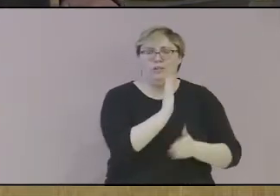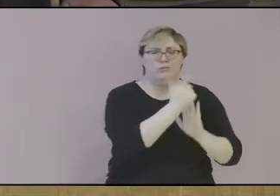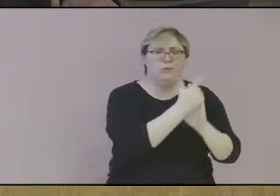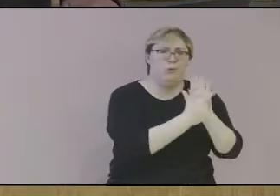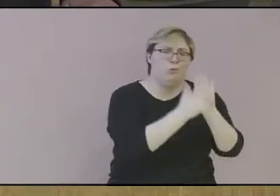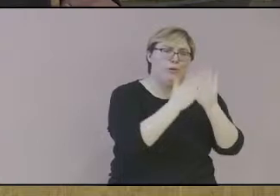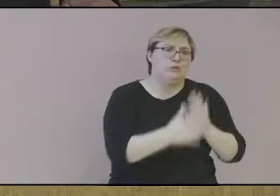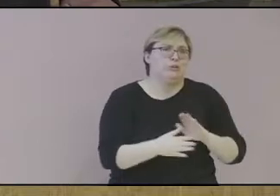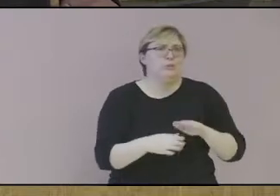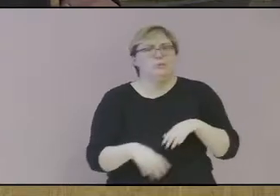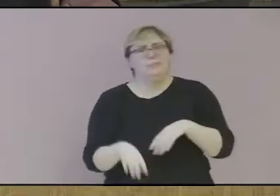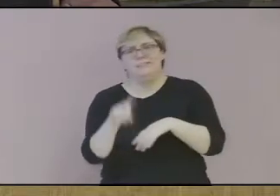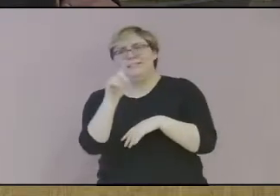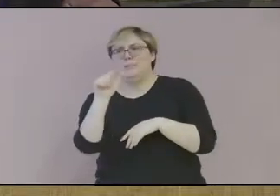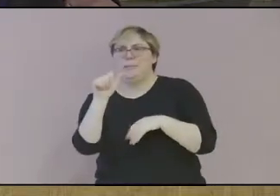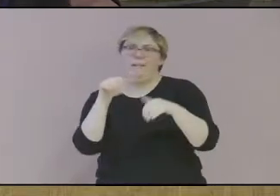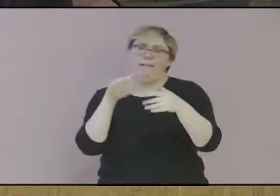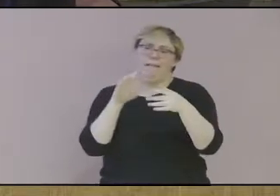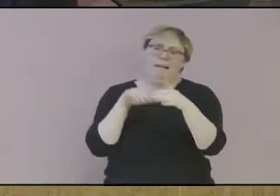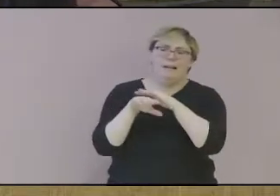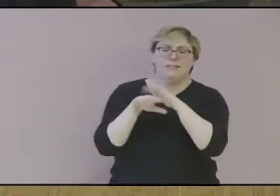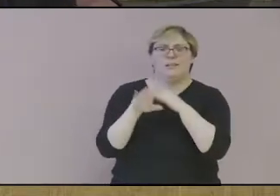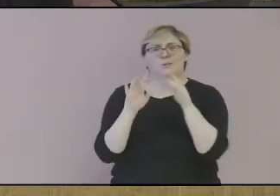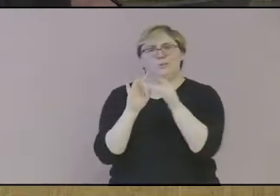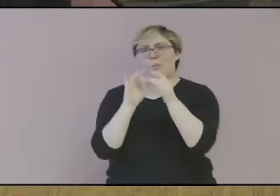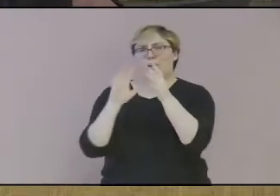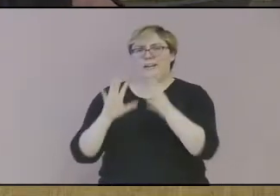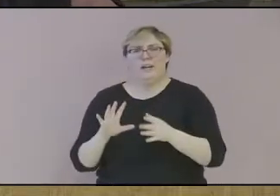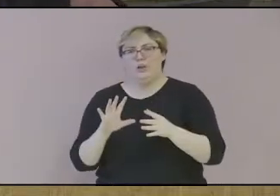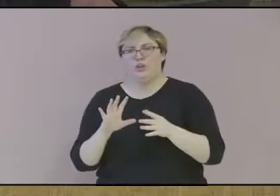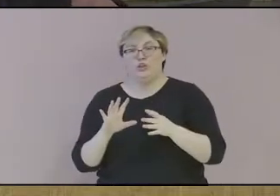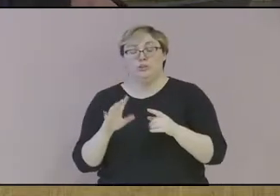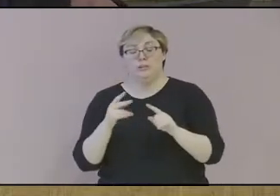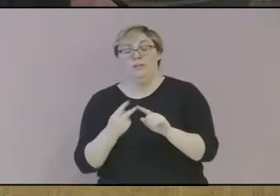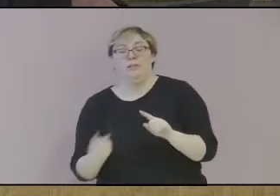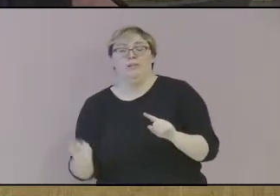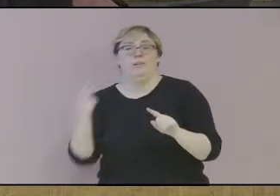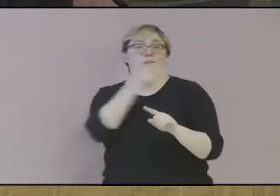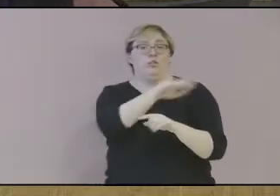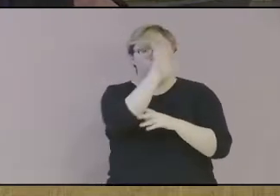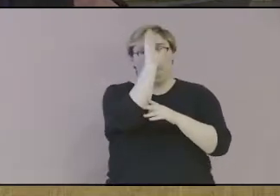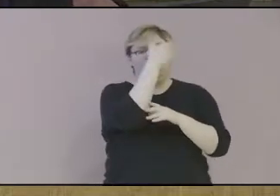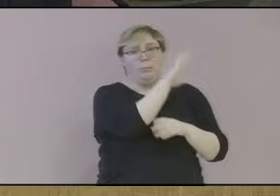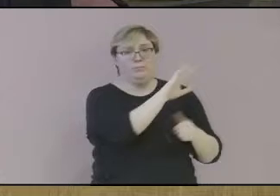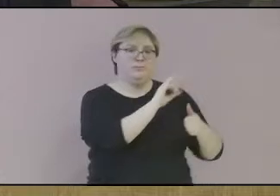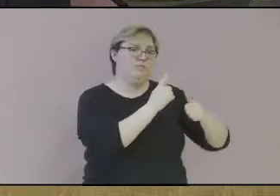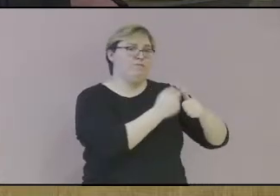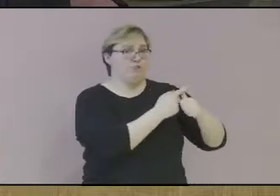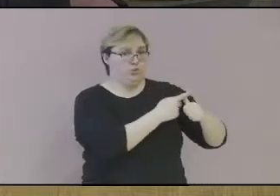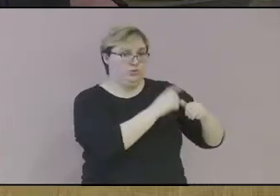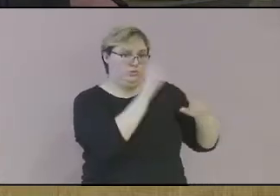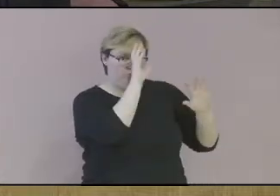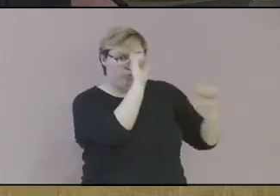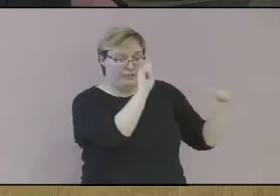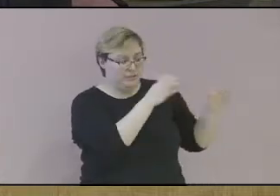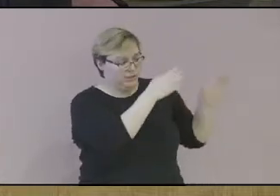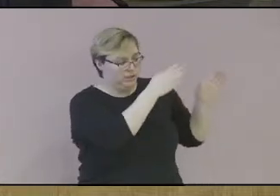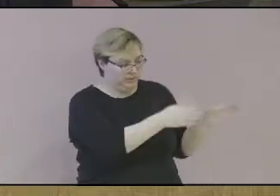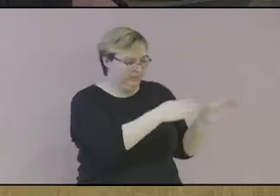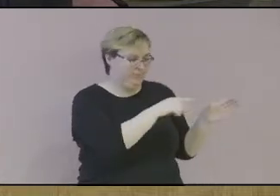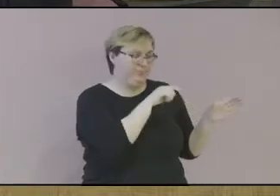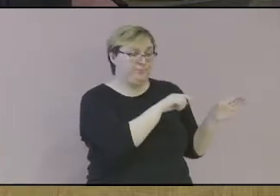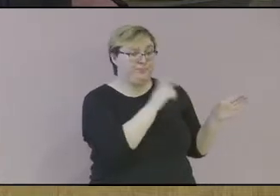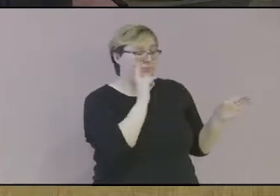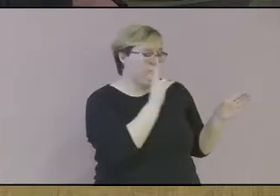coordinators who reflected on Trump's first administration and were